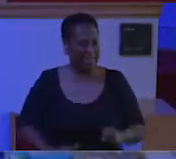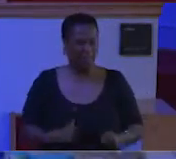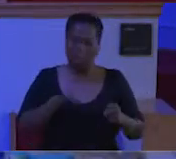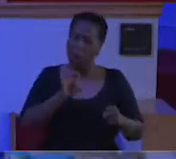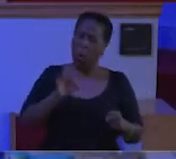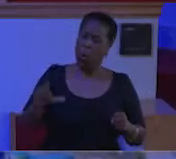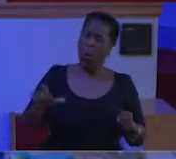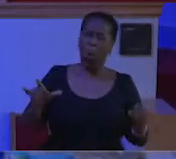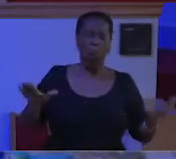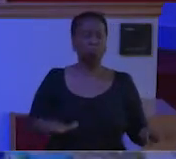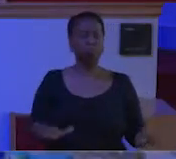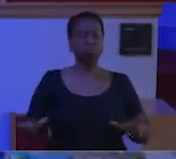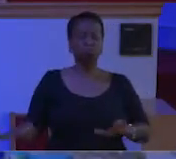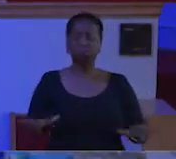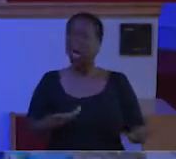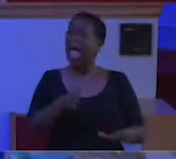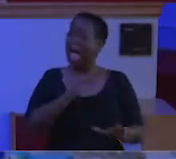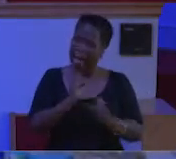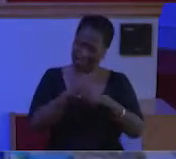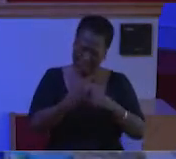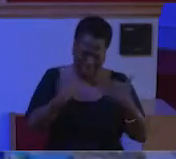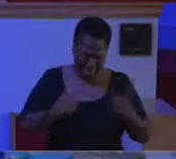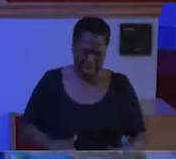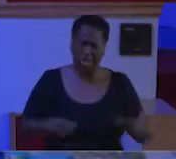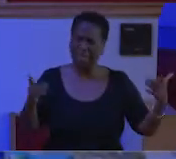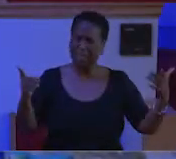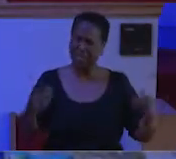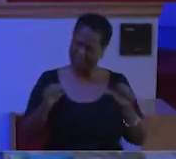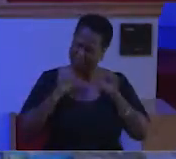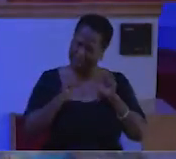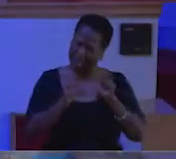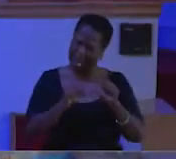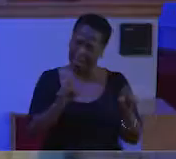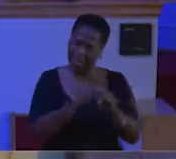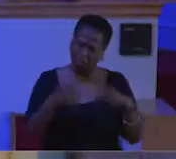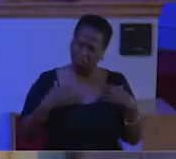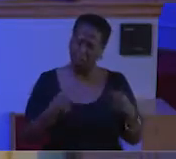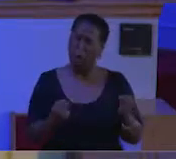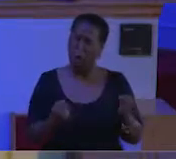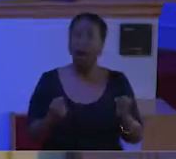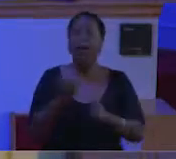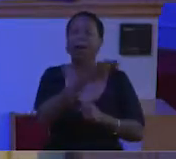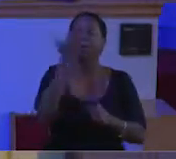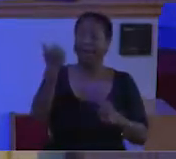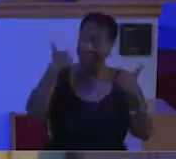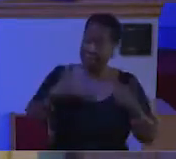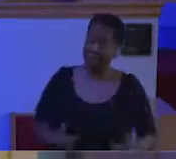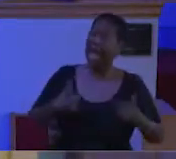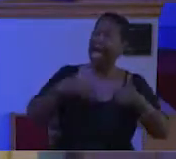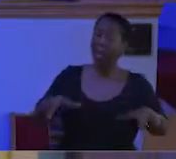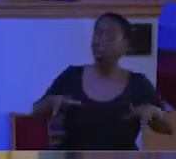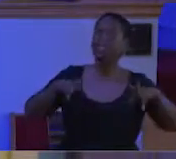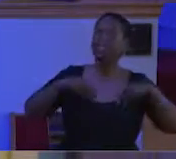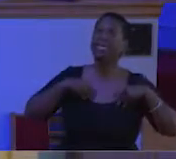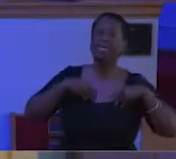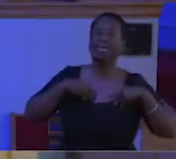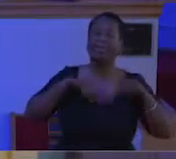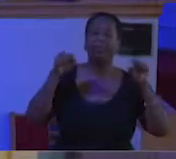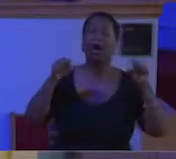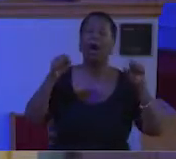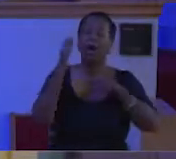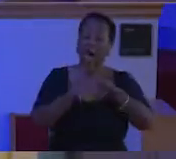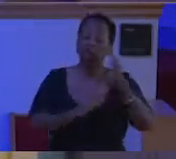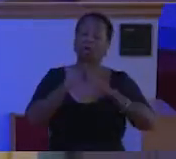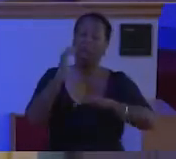a cucumber and makes me steady as a rock, because I've received the